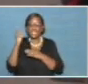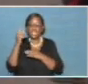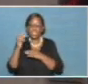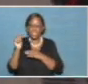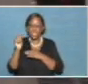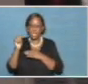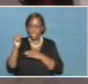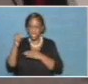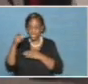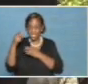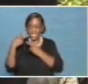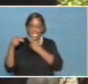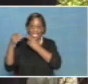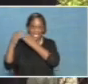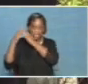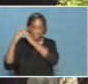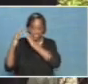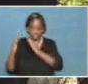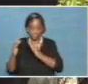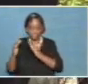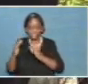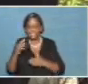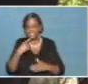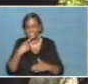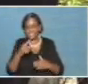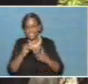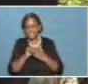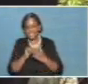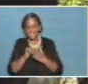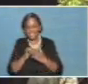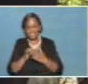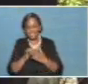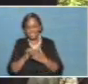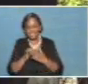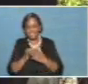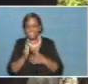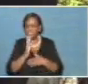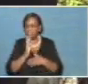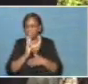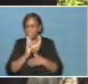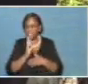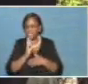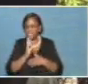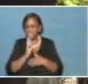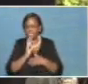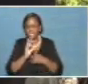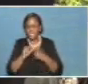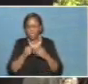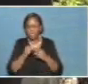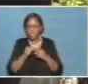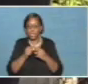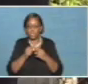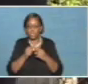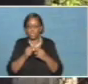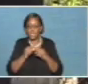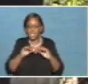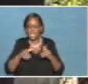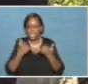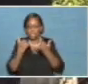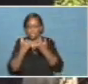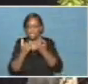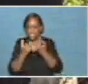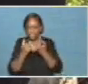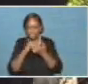condolences to the families, at the same time stressing that such incidents speak to the sharp deterioration in relations between men and